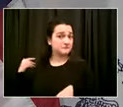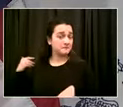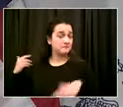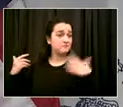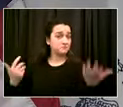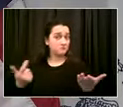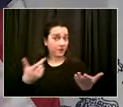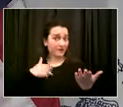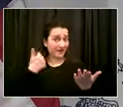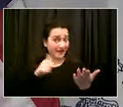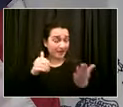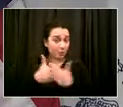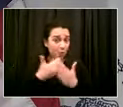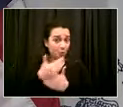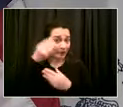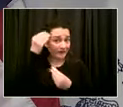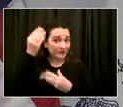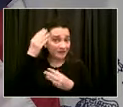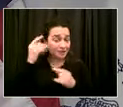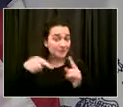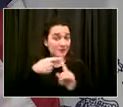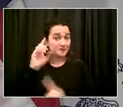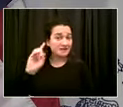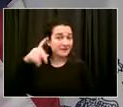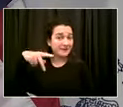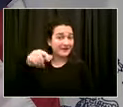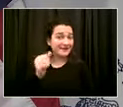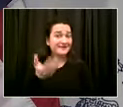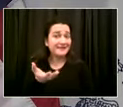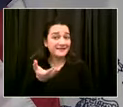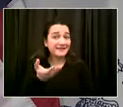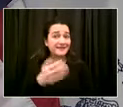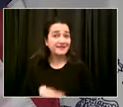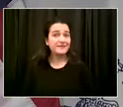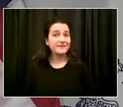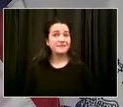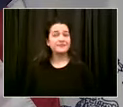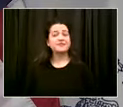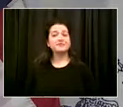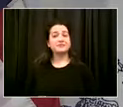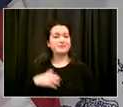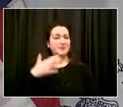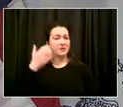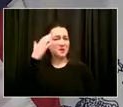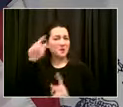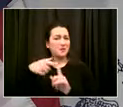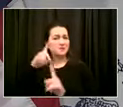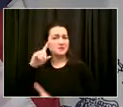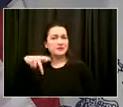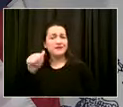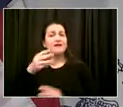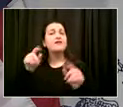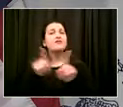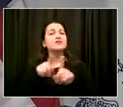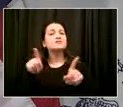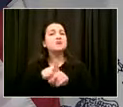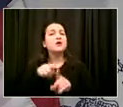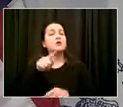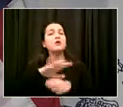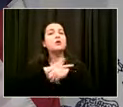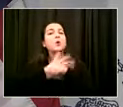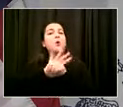variants, what the numbers are in New York City? I'll turn to Dr. Varma on that, who's again been studying the situation all over the